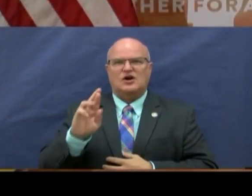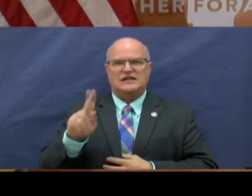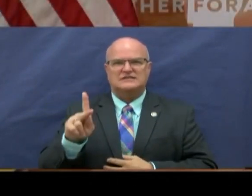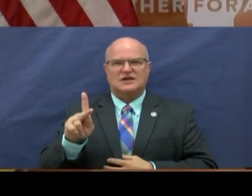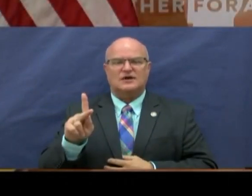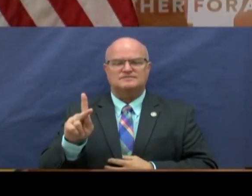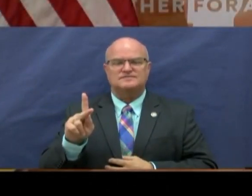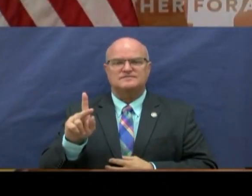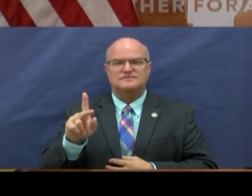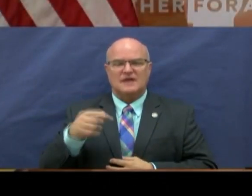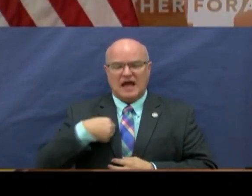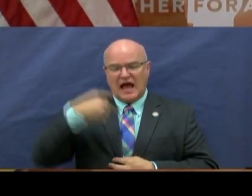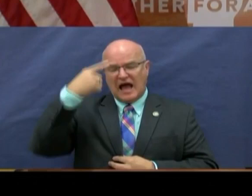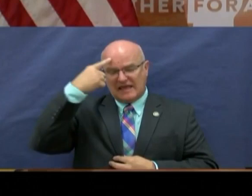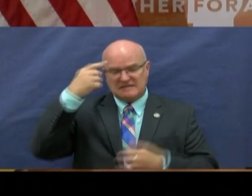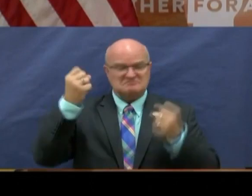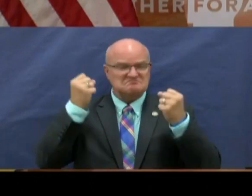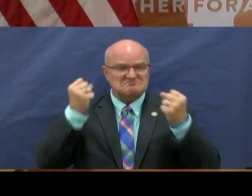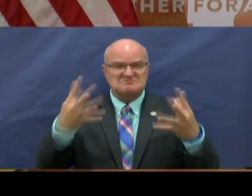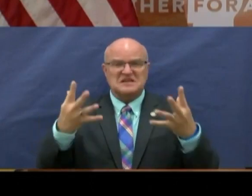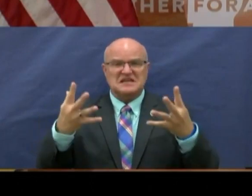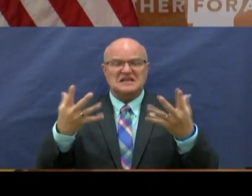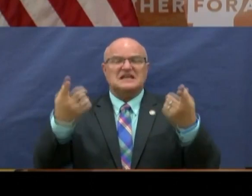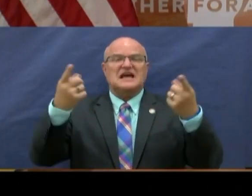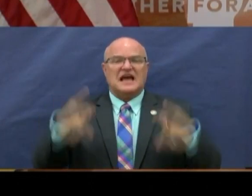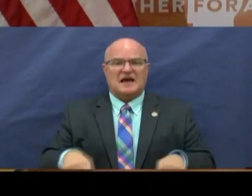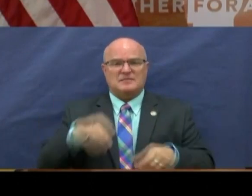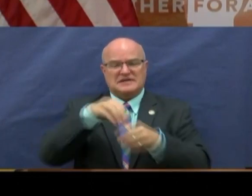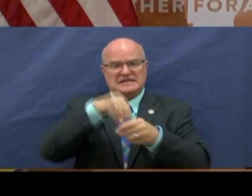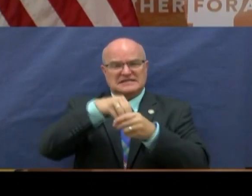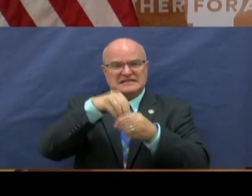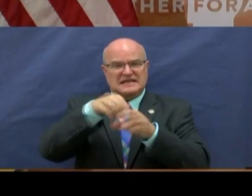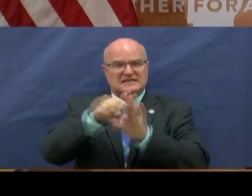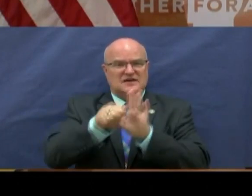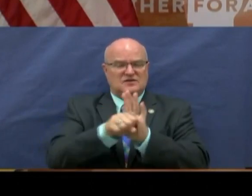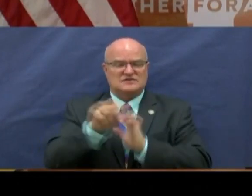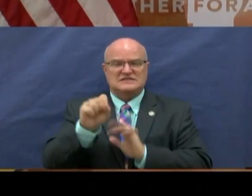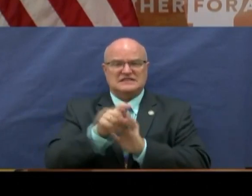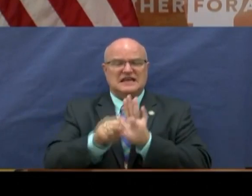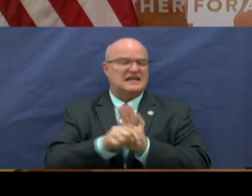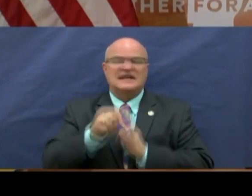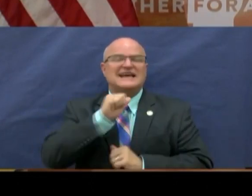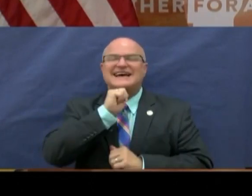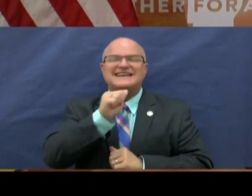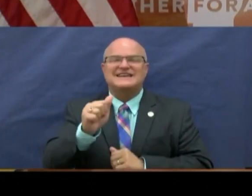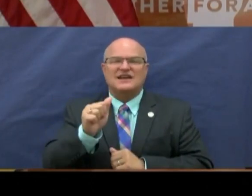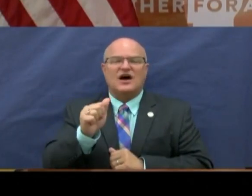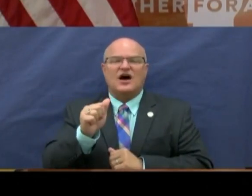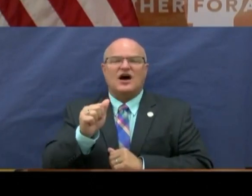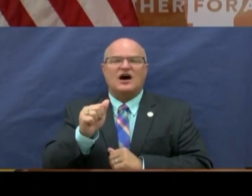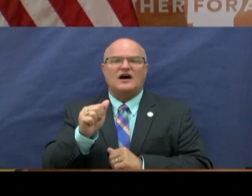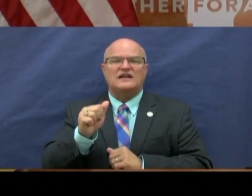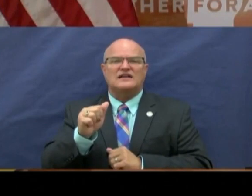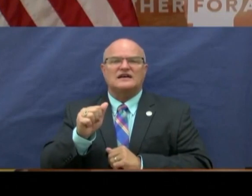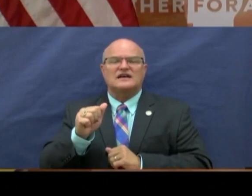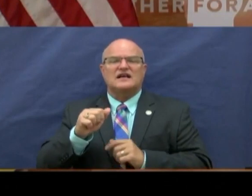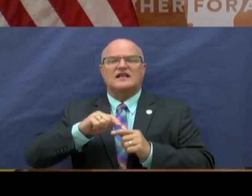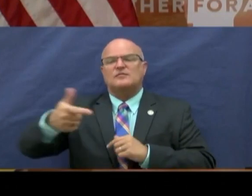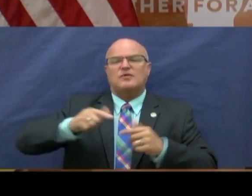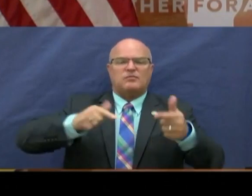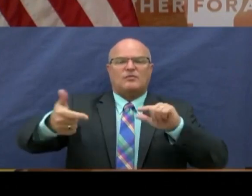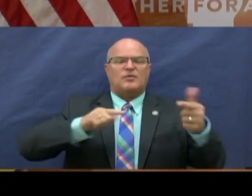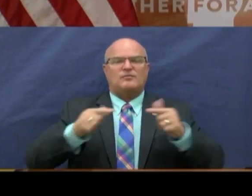So I think the vast majority are occurring within our own areas and not really the result of contiguous